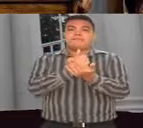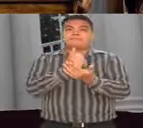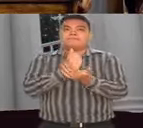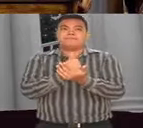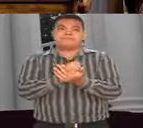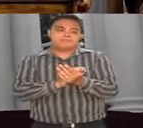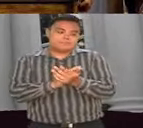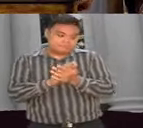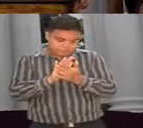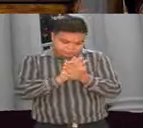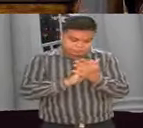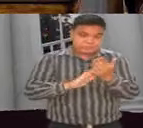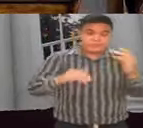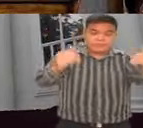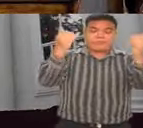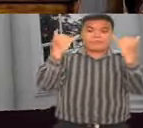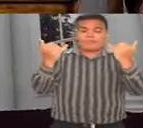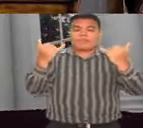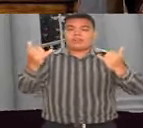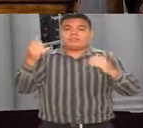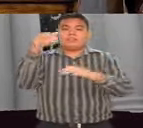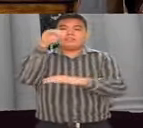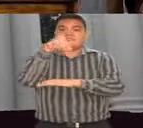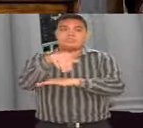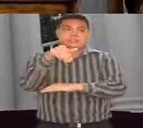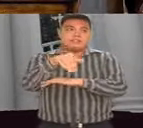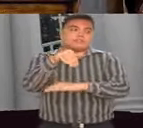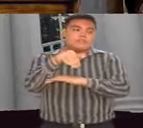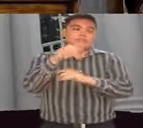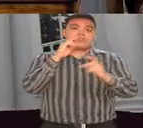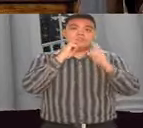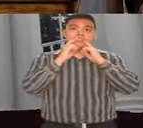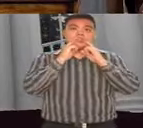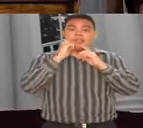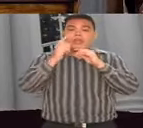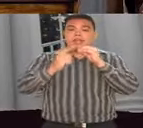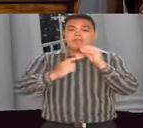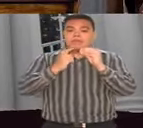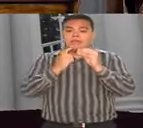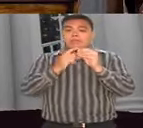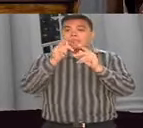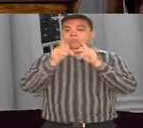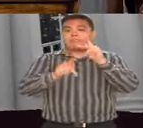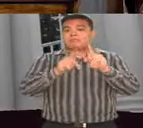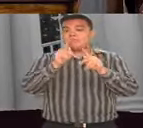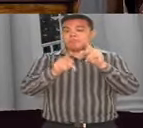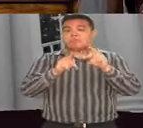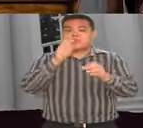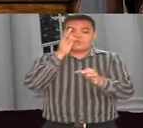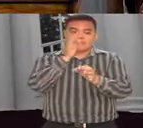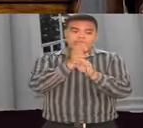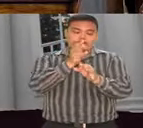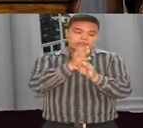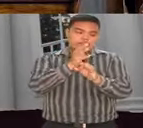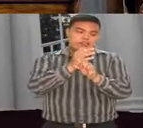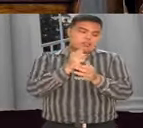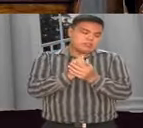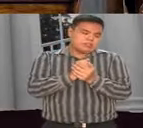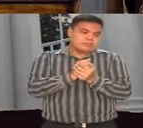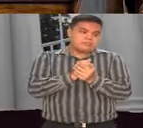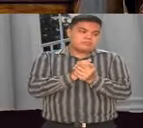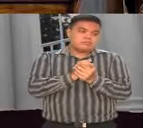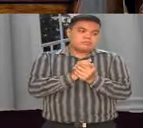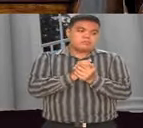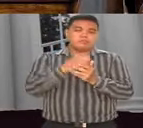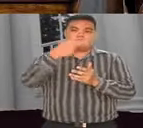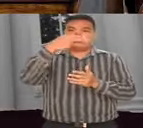Thank you. You may be seated. Tonight, we're going to talk about people of faith. And of course, we all